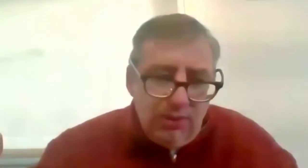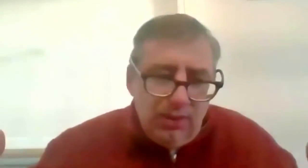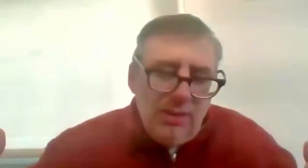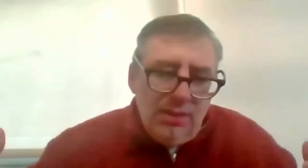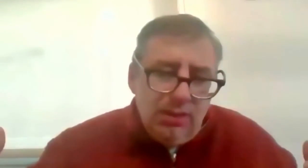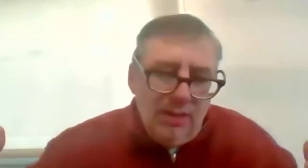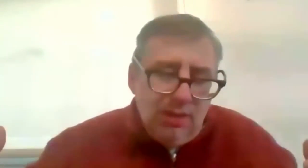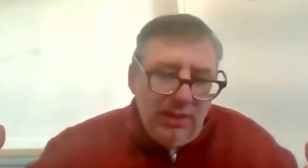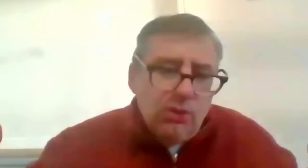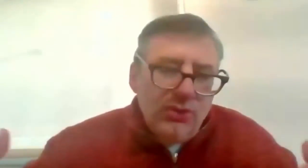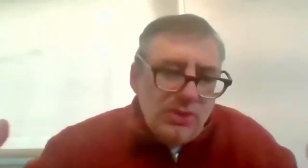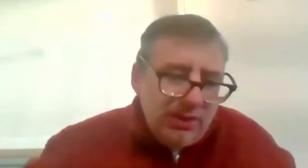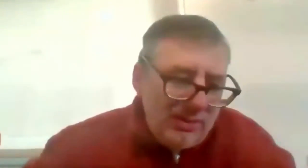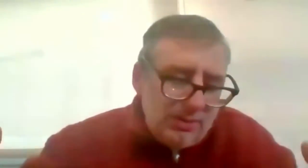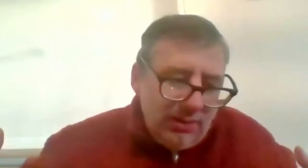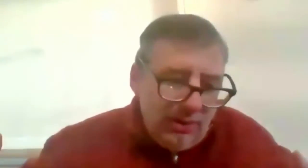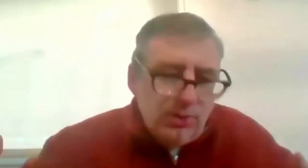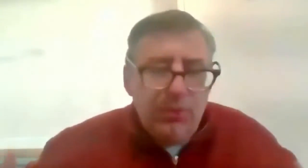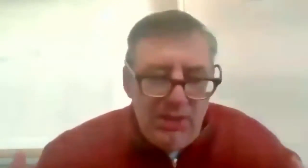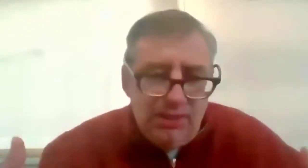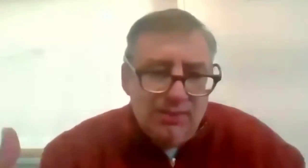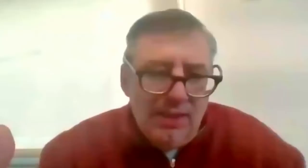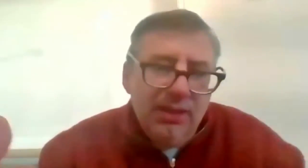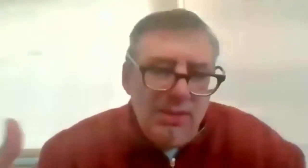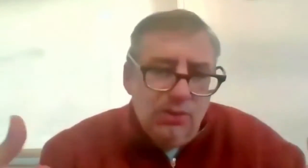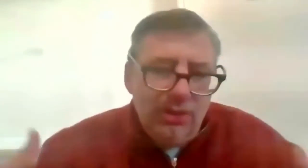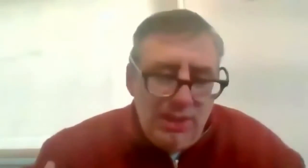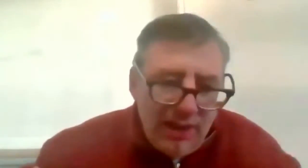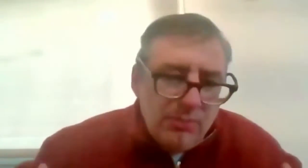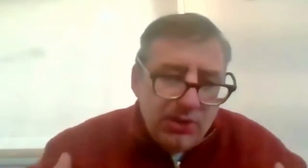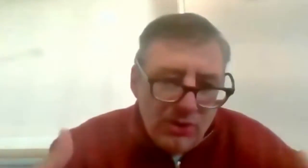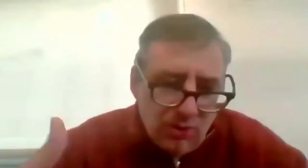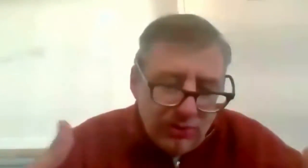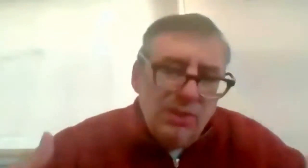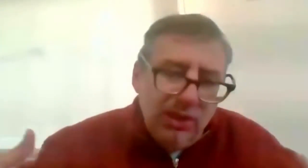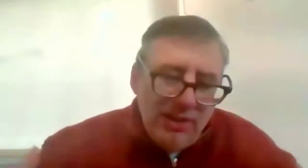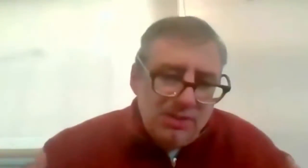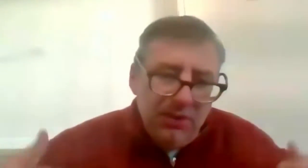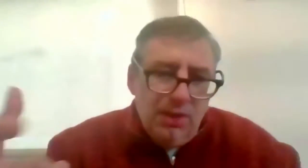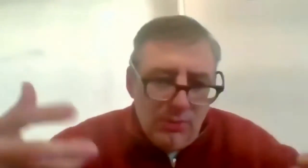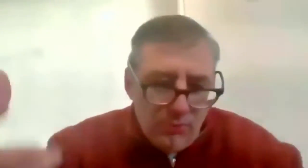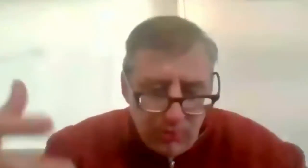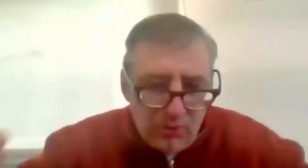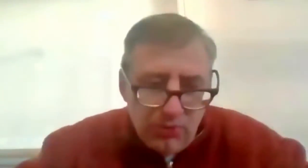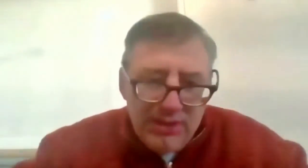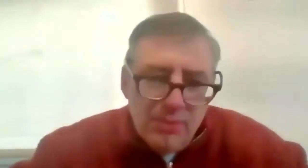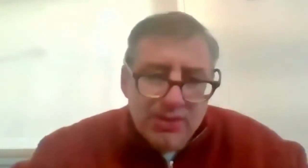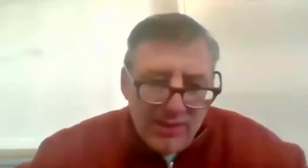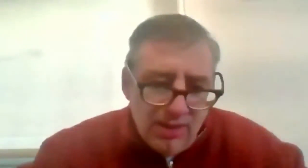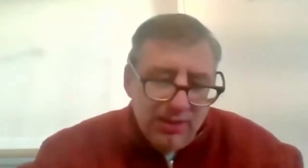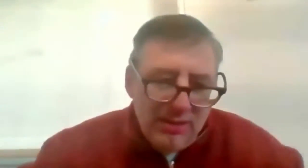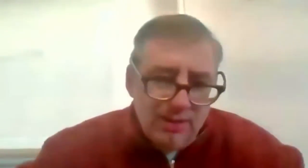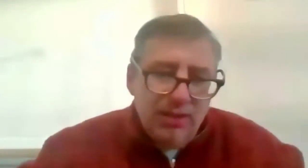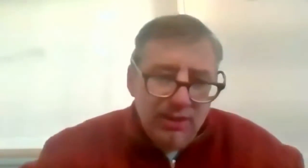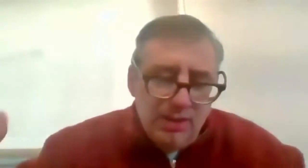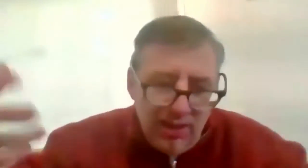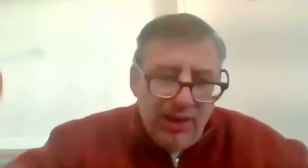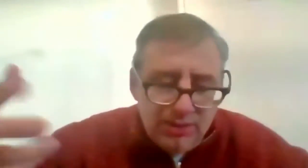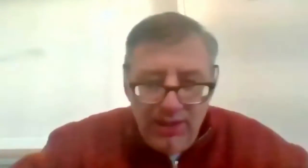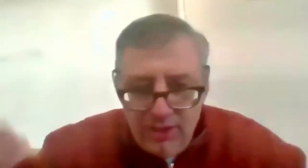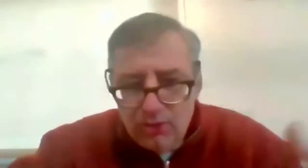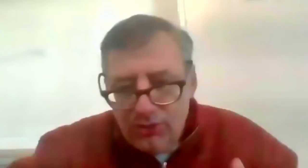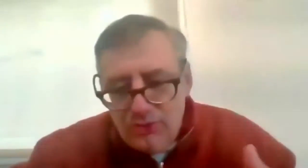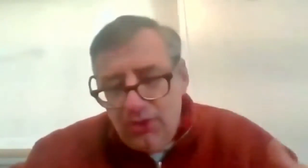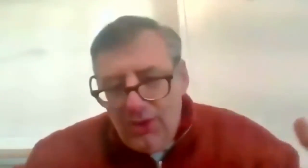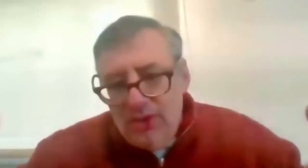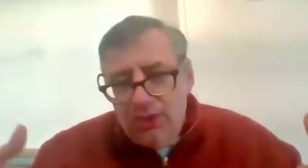a Latin university. So the Argentinian Eugenists had this mission